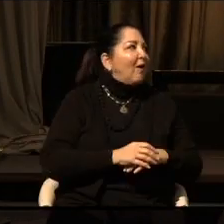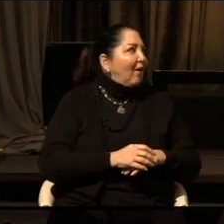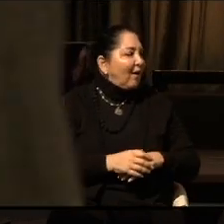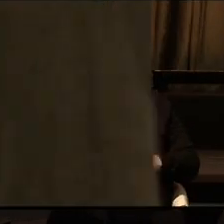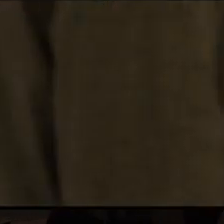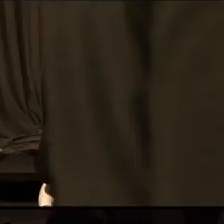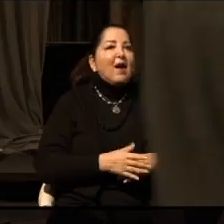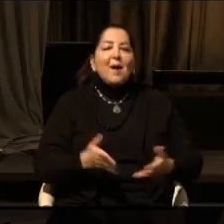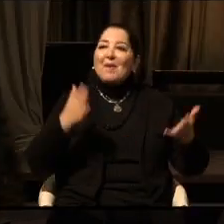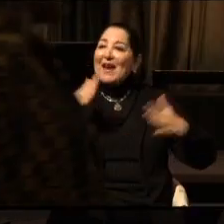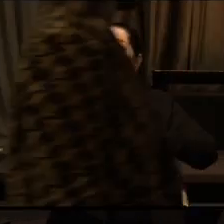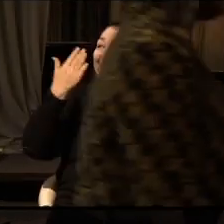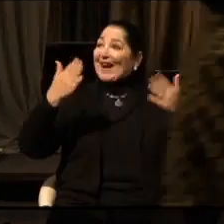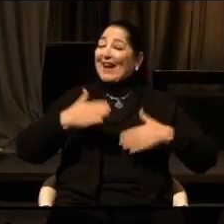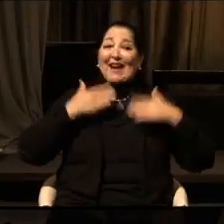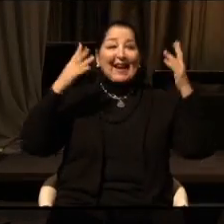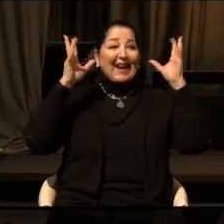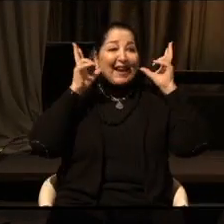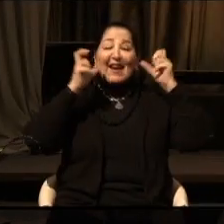Let me hear the joy in your voice.